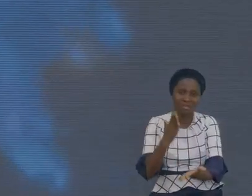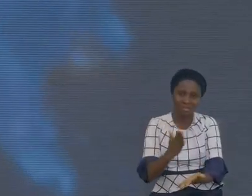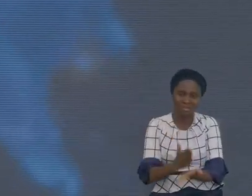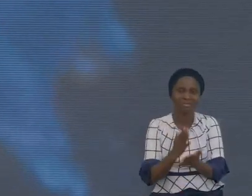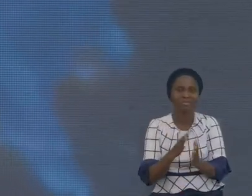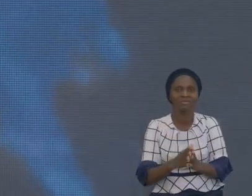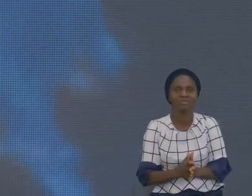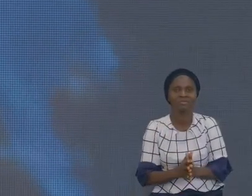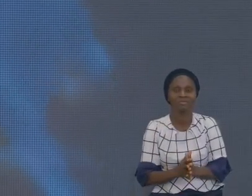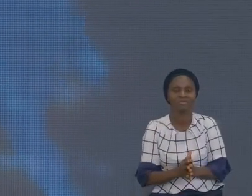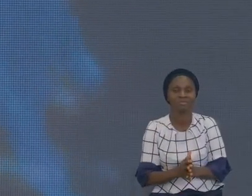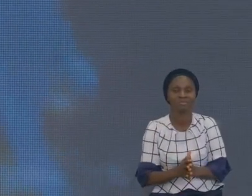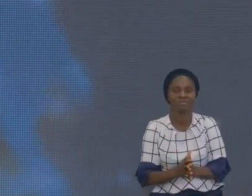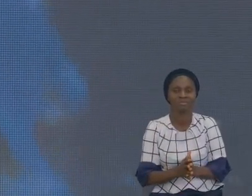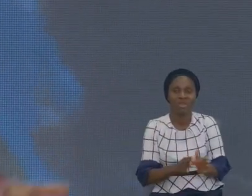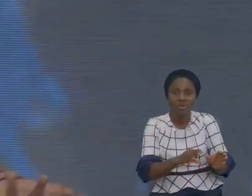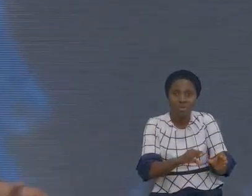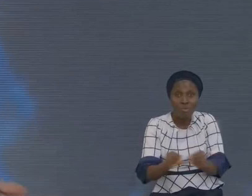enough.